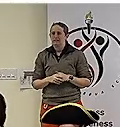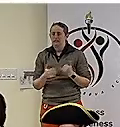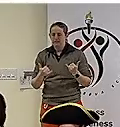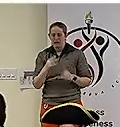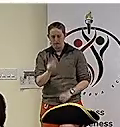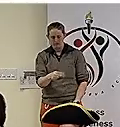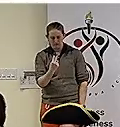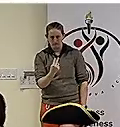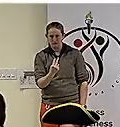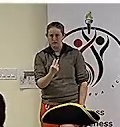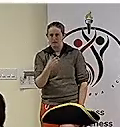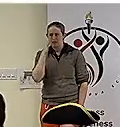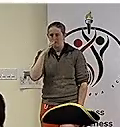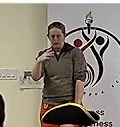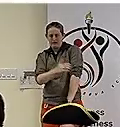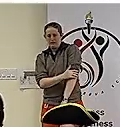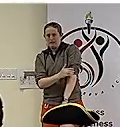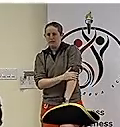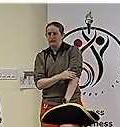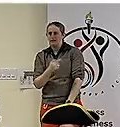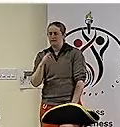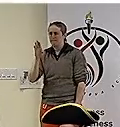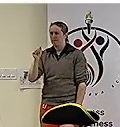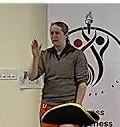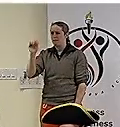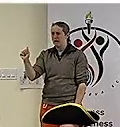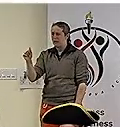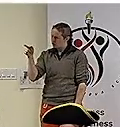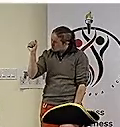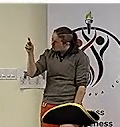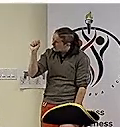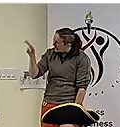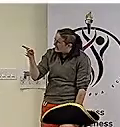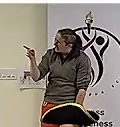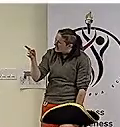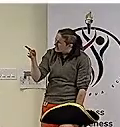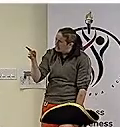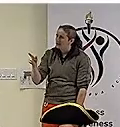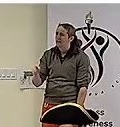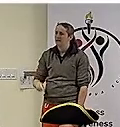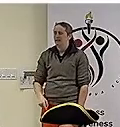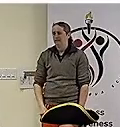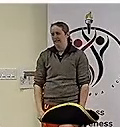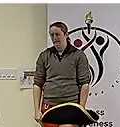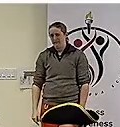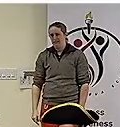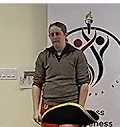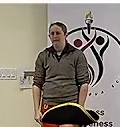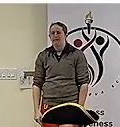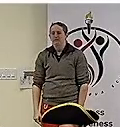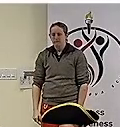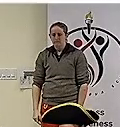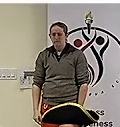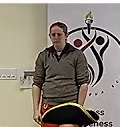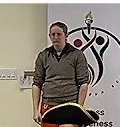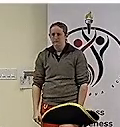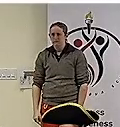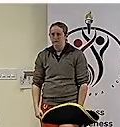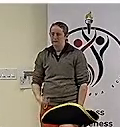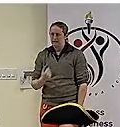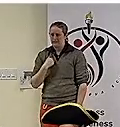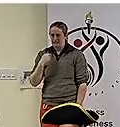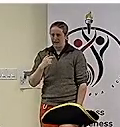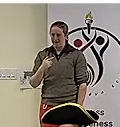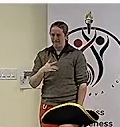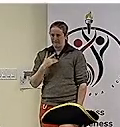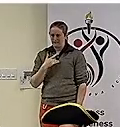he grabs my arm, he calls me Bubba, he says, Bubba, are you okay? So, and, I think it's a lot about the new generation that